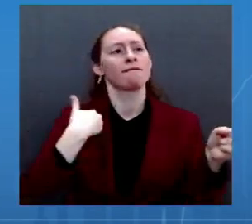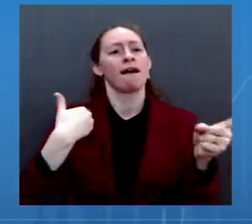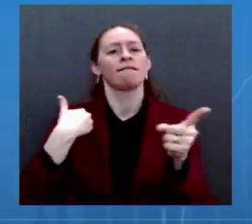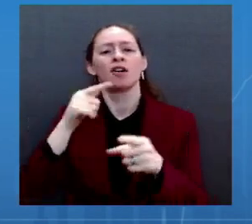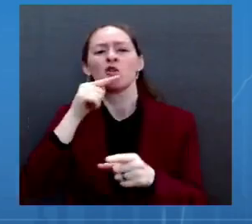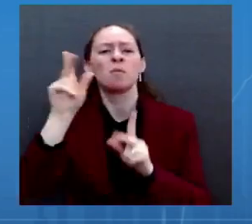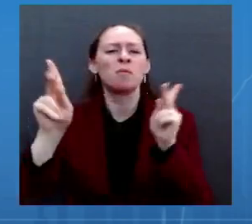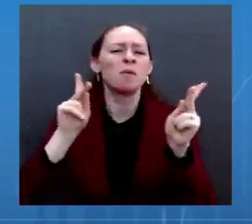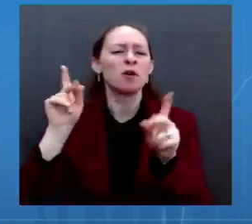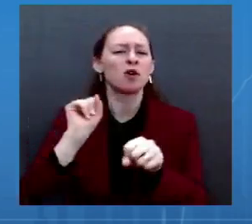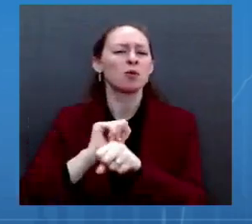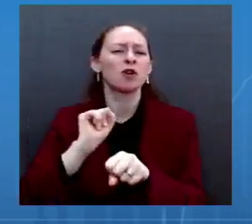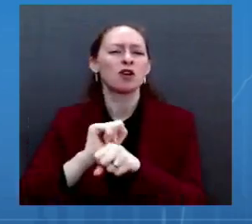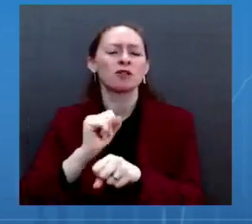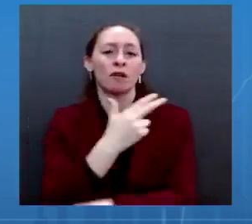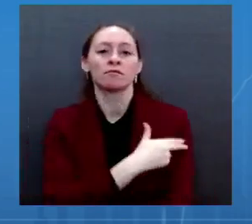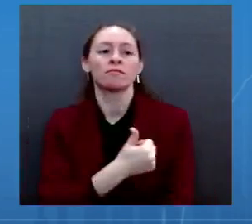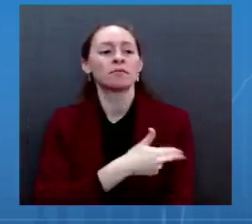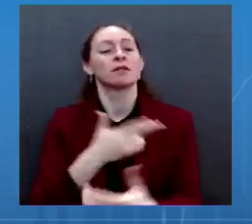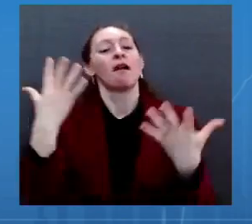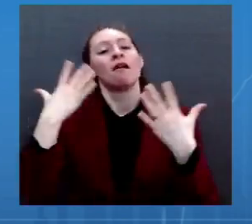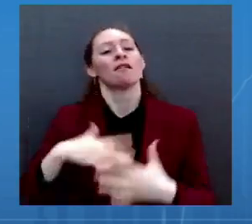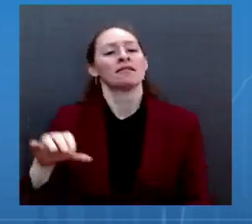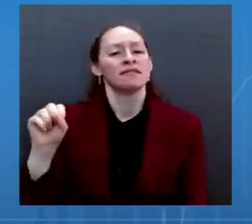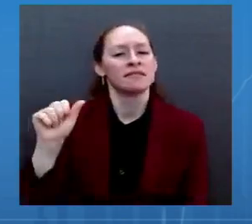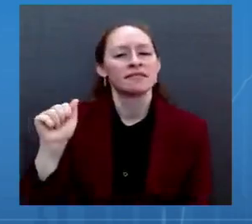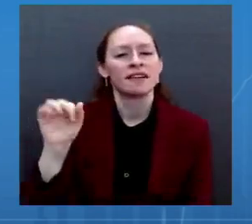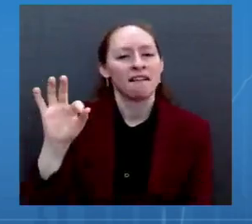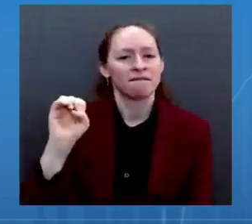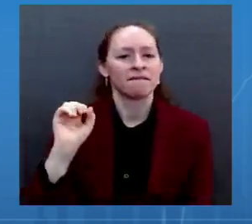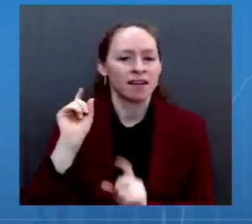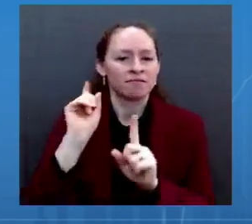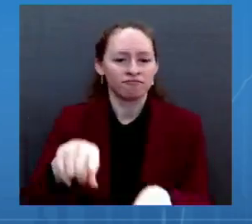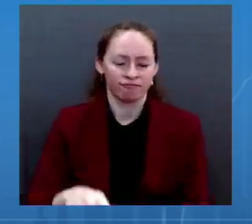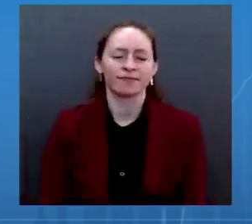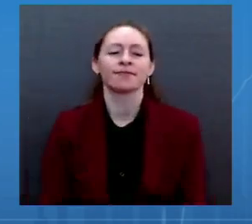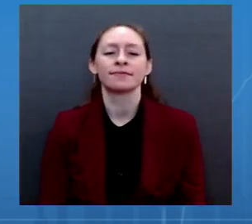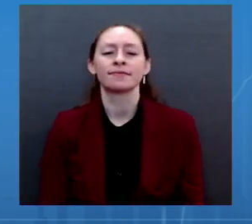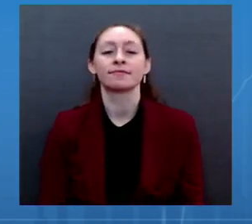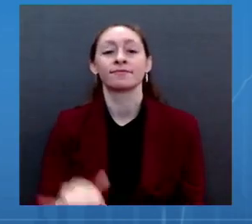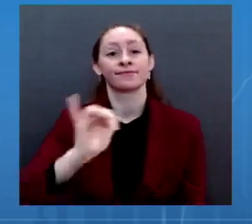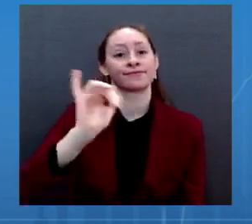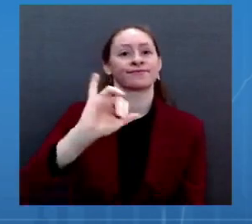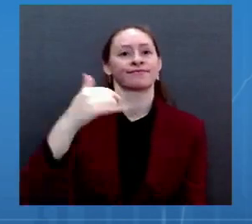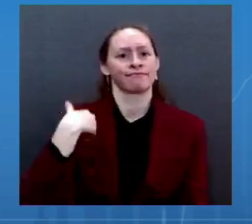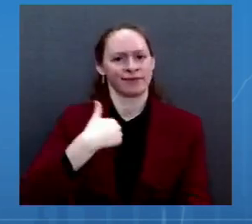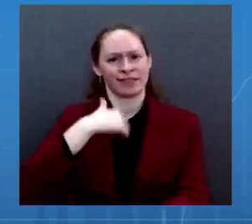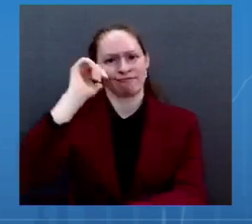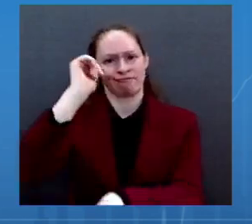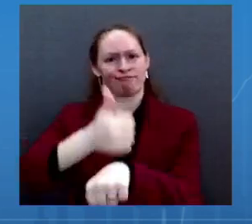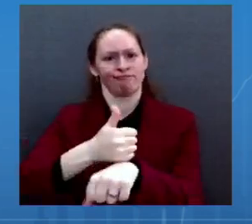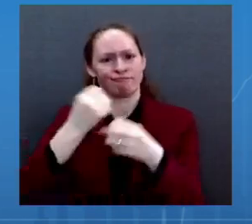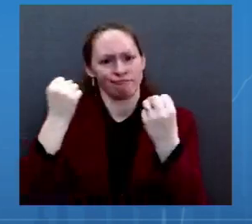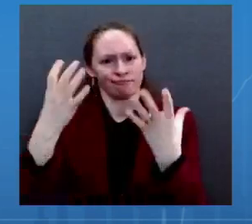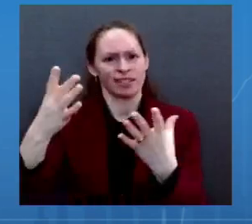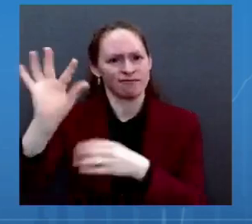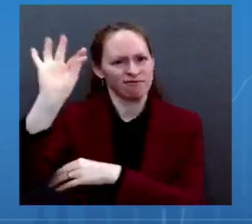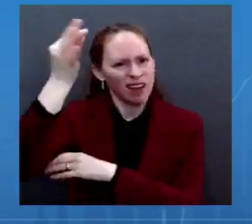soon in Maine, Maryland, Nevada, Delaware, Texas, and Washington